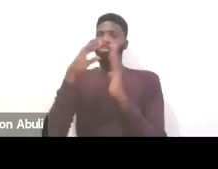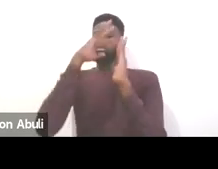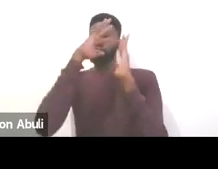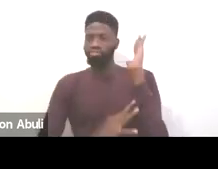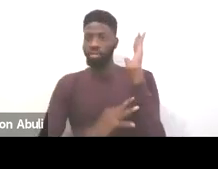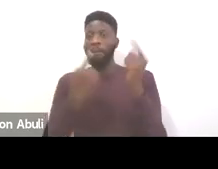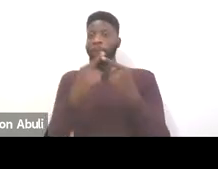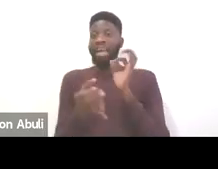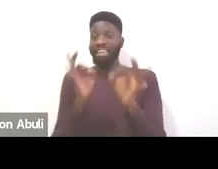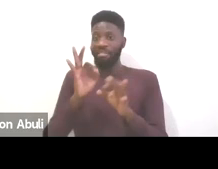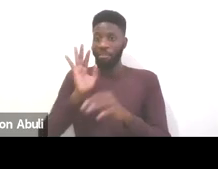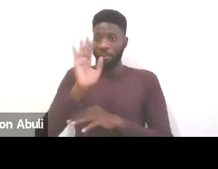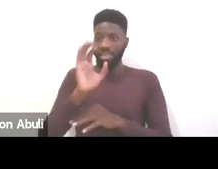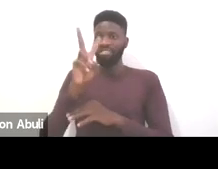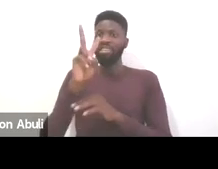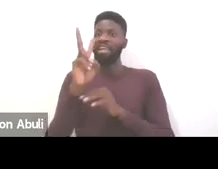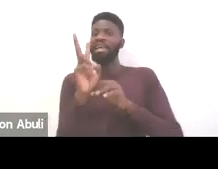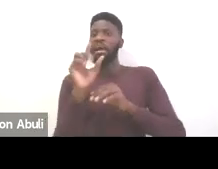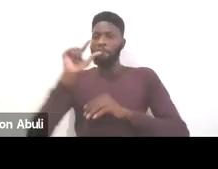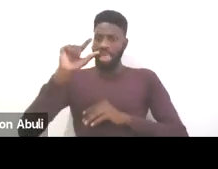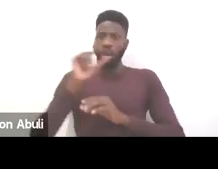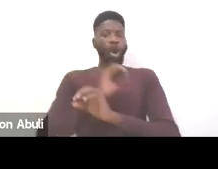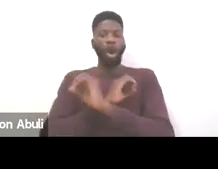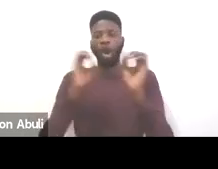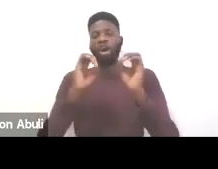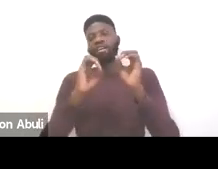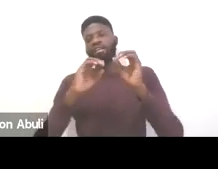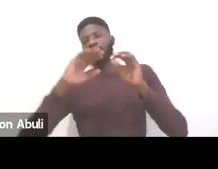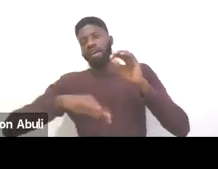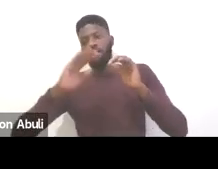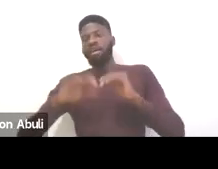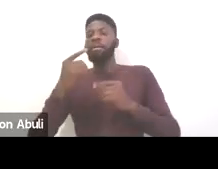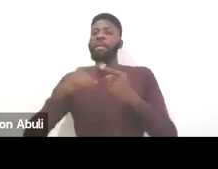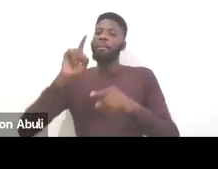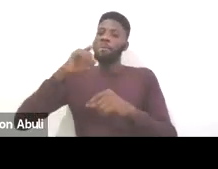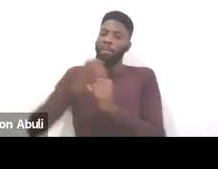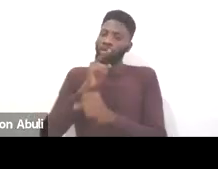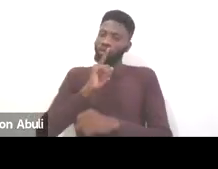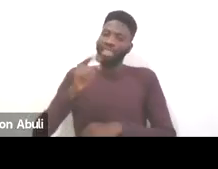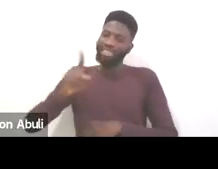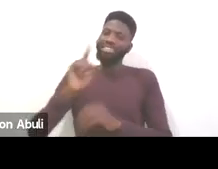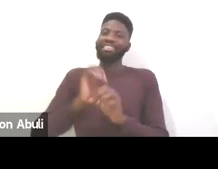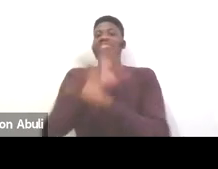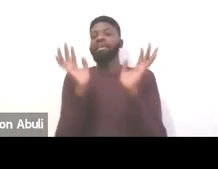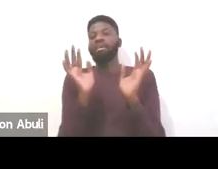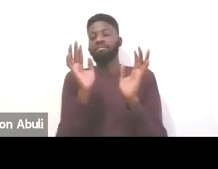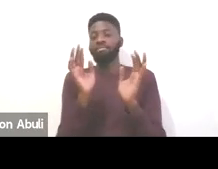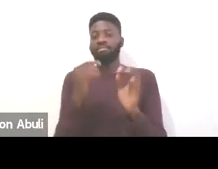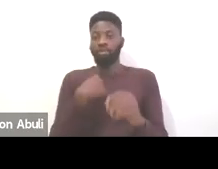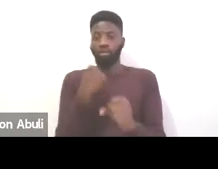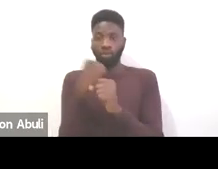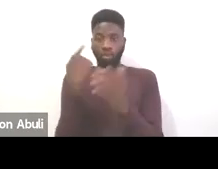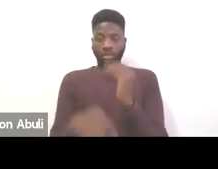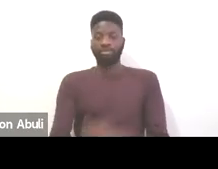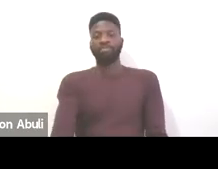as the last part, but ensure that is very clear. You may indicate the title referencing up. So what I'm going to do is,